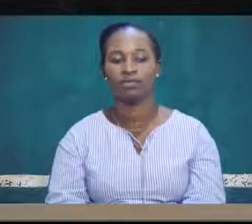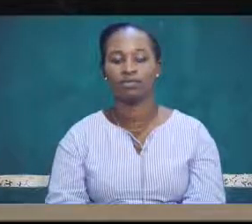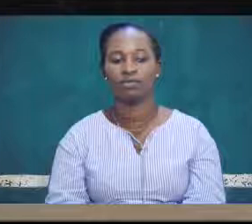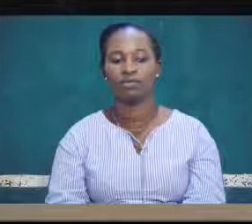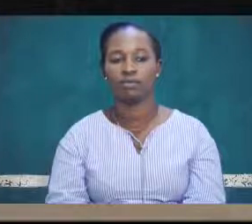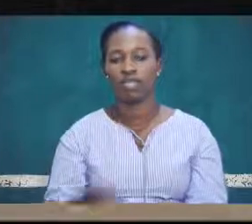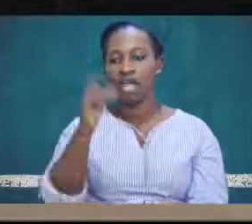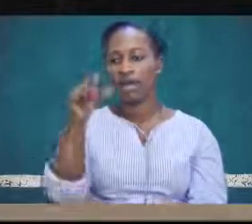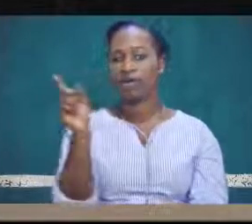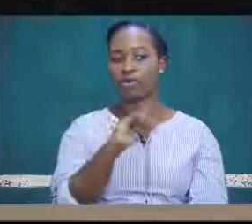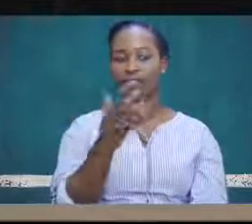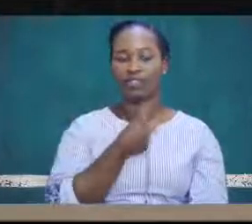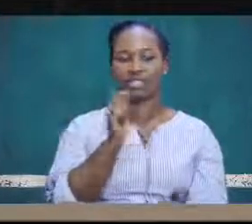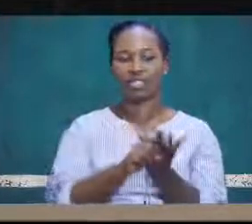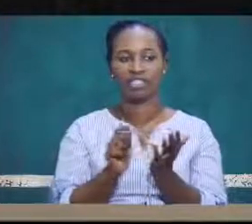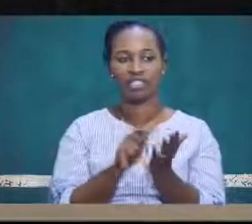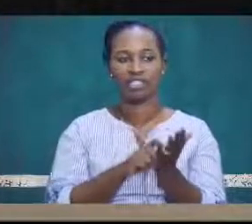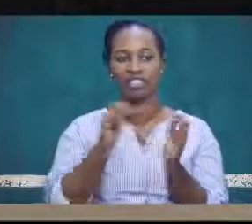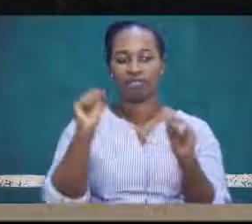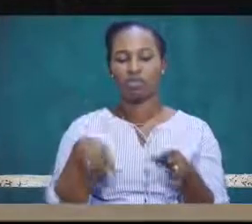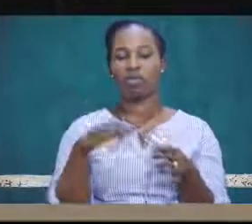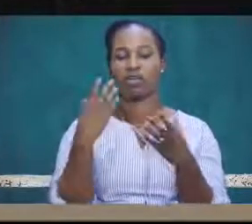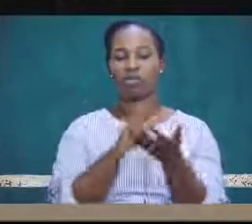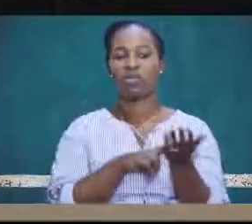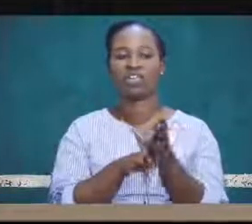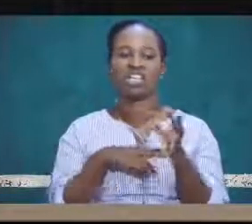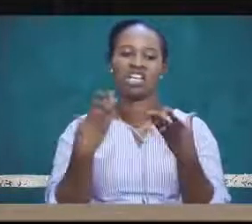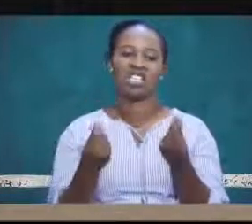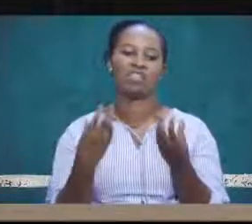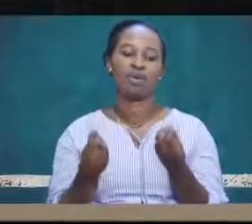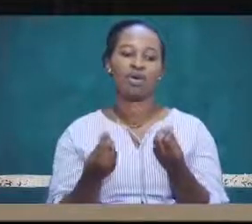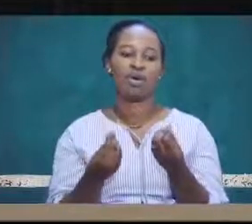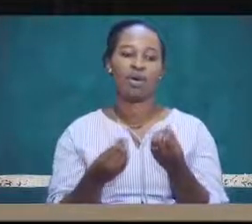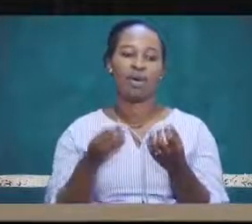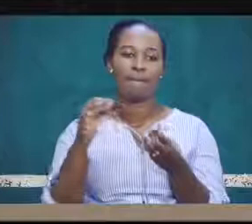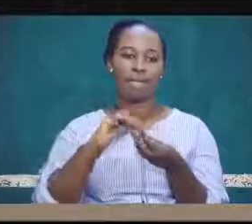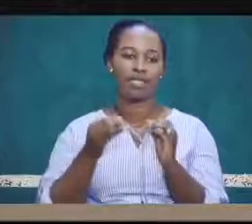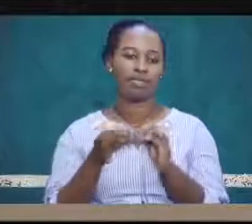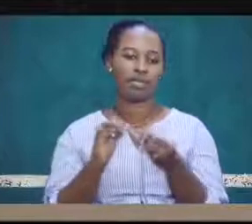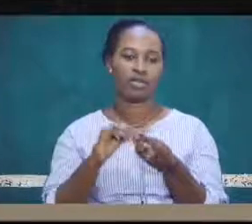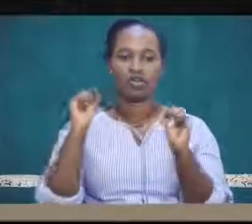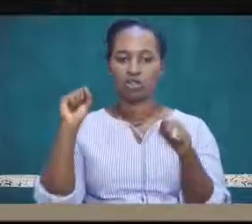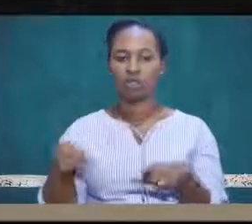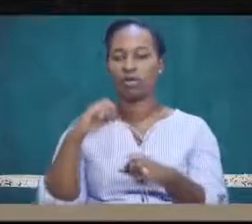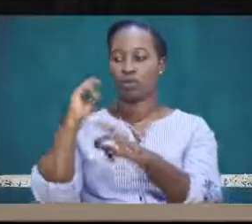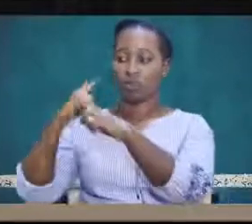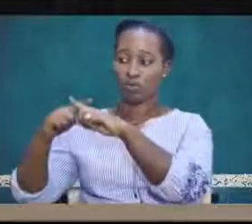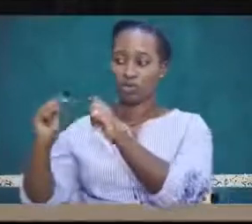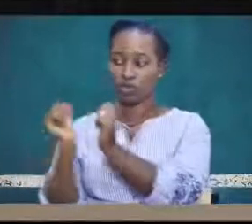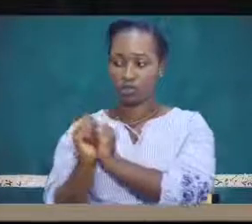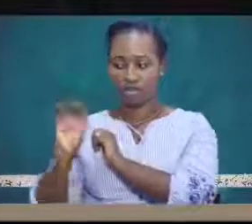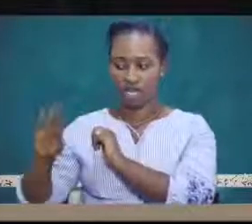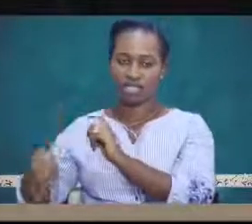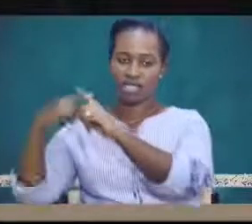Those who don't have calculators, you can use some simple mathematics. You can multiply here by 10 to remove this decimal point. Then